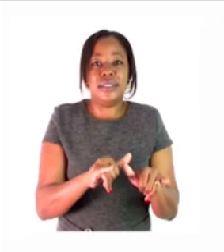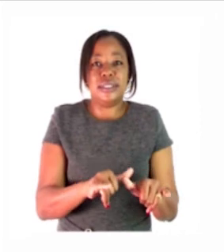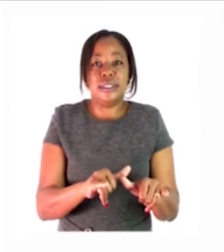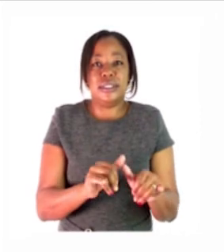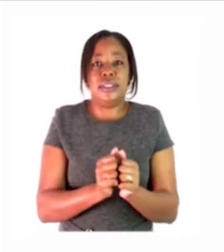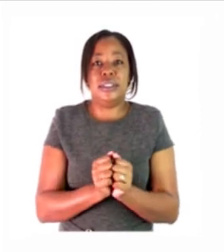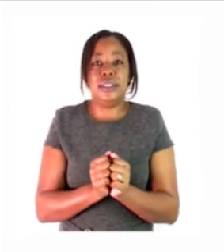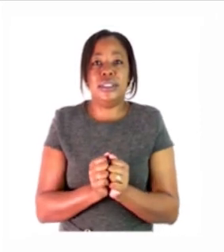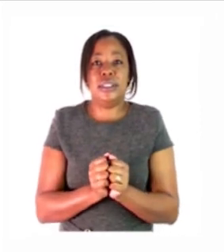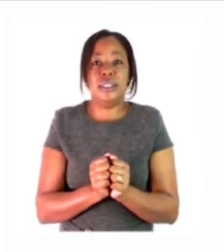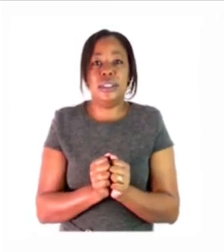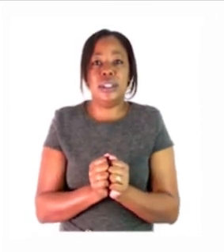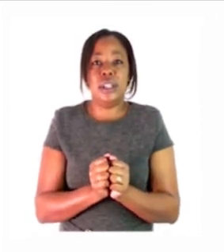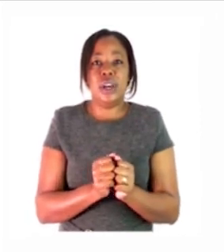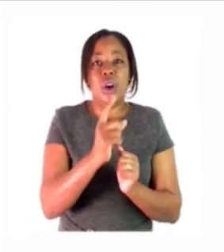on the hill?